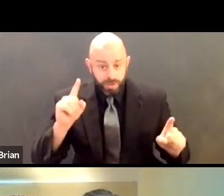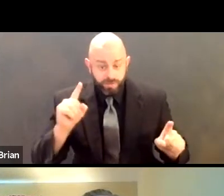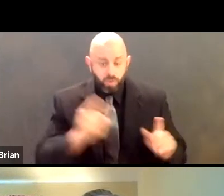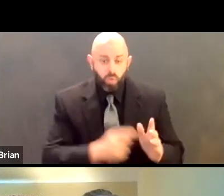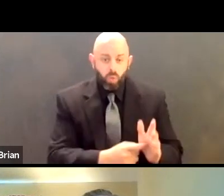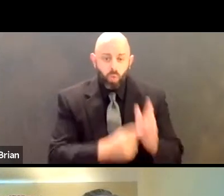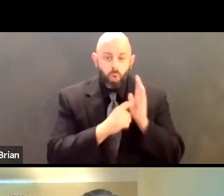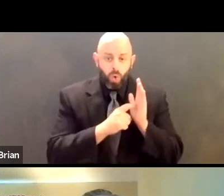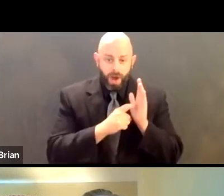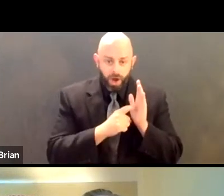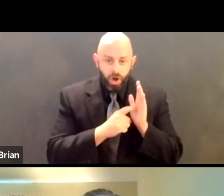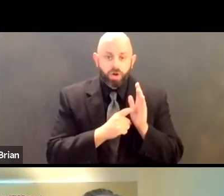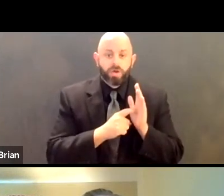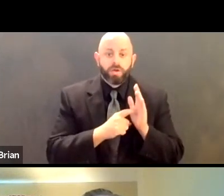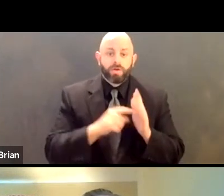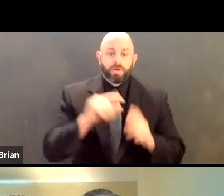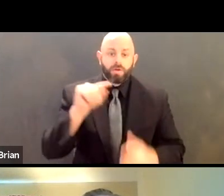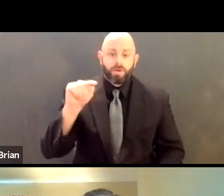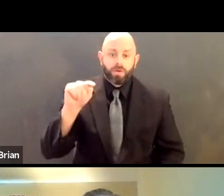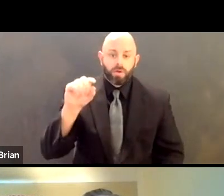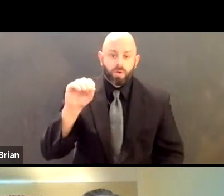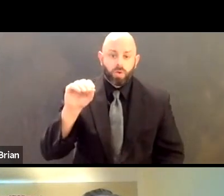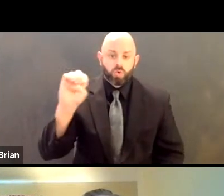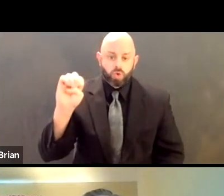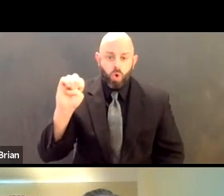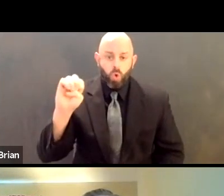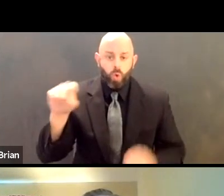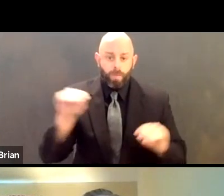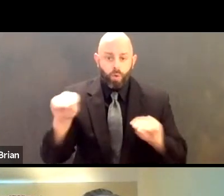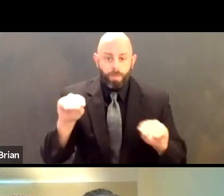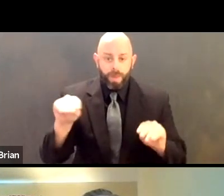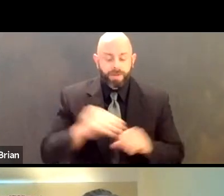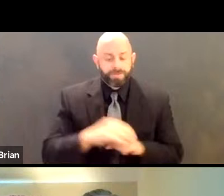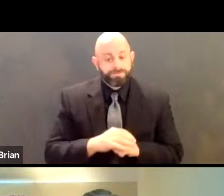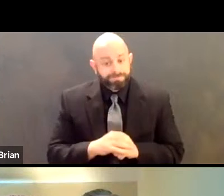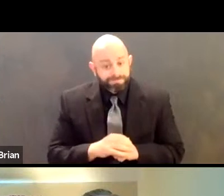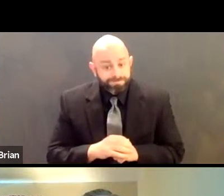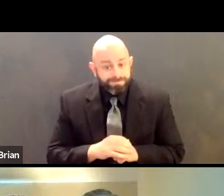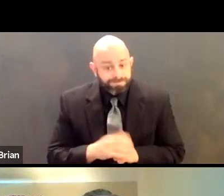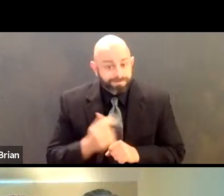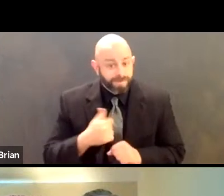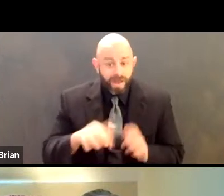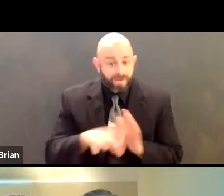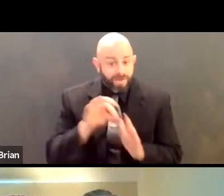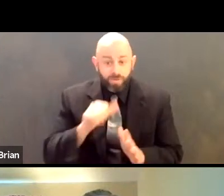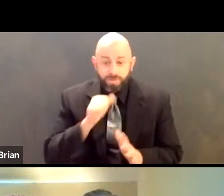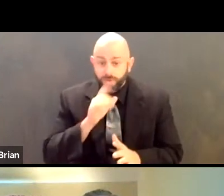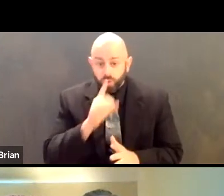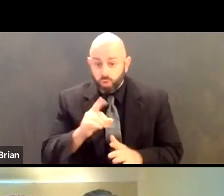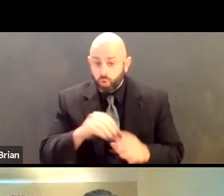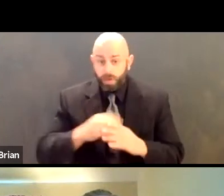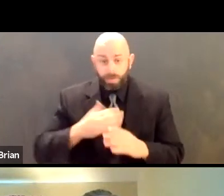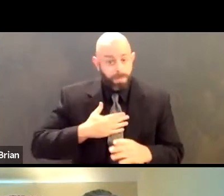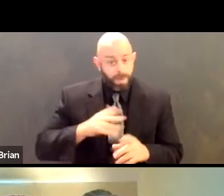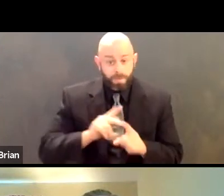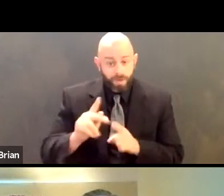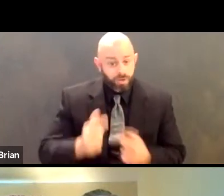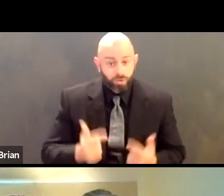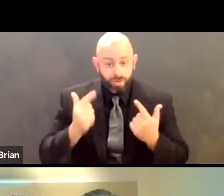level of toe dexterity, which frankly, I have not found to be the case in my professional life.